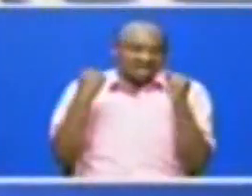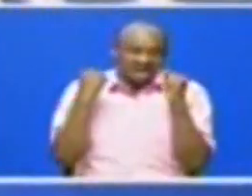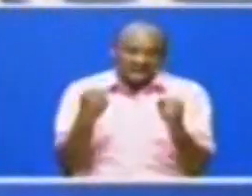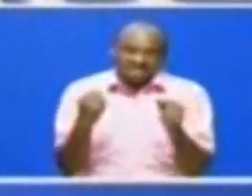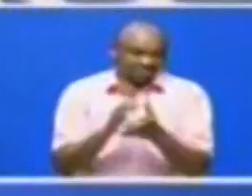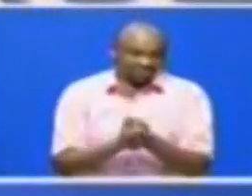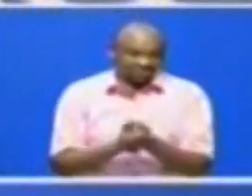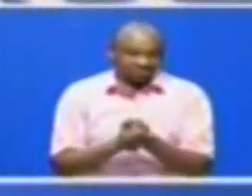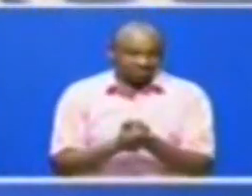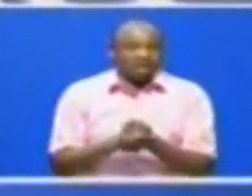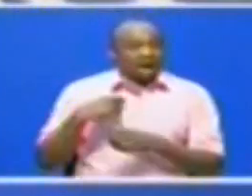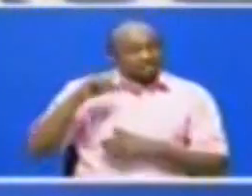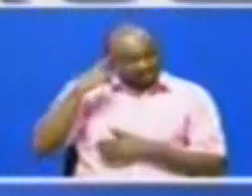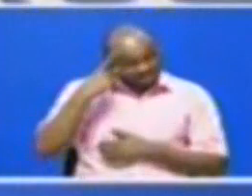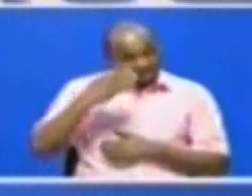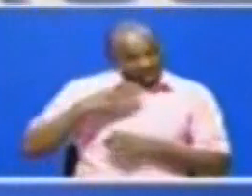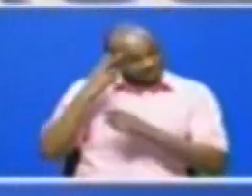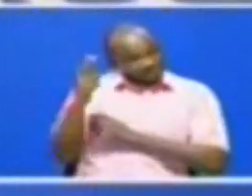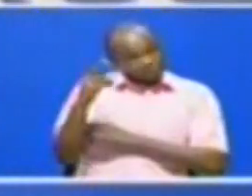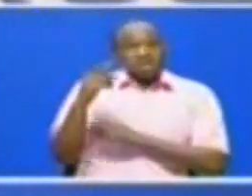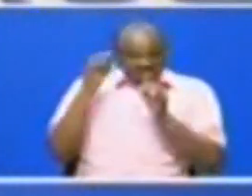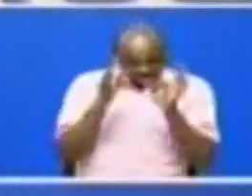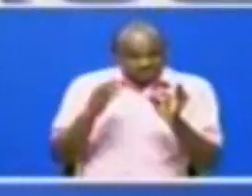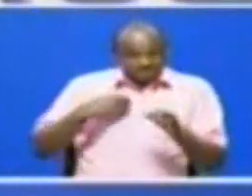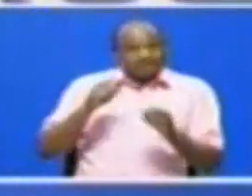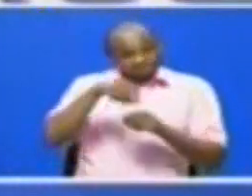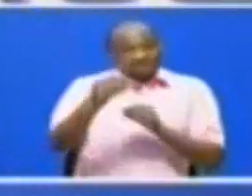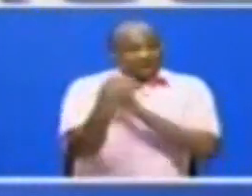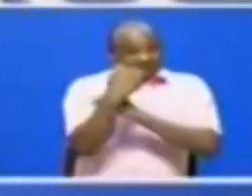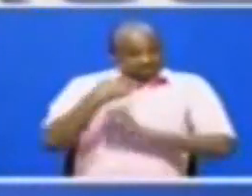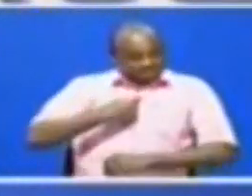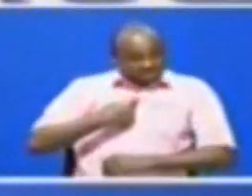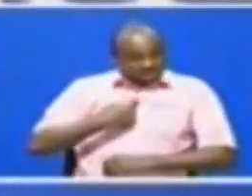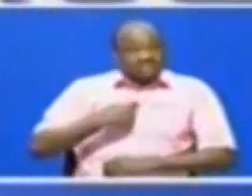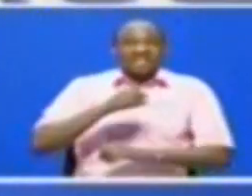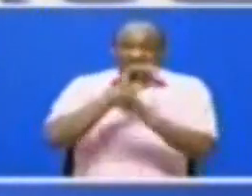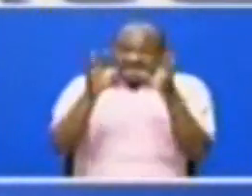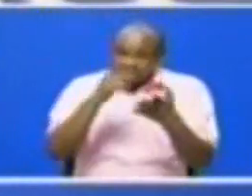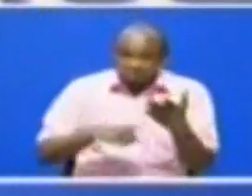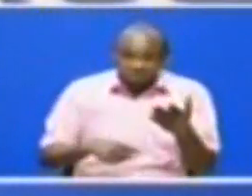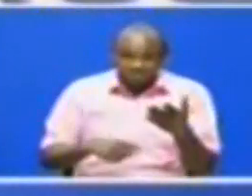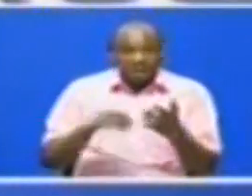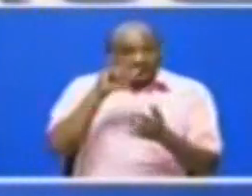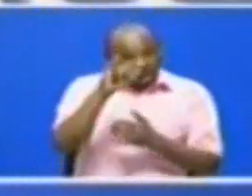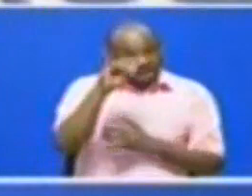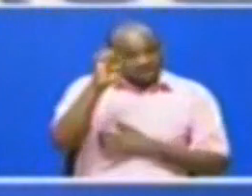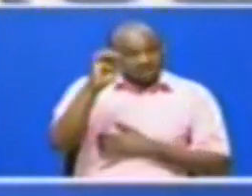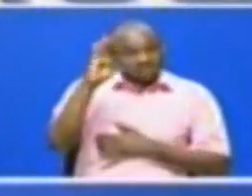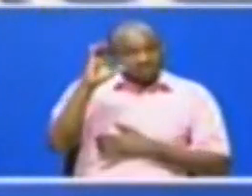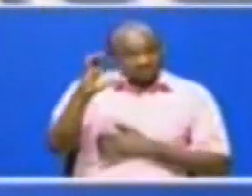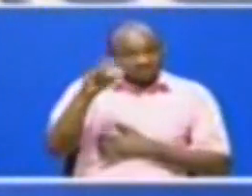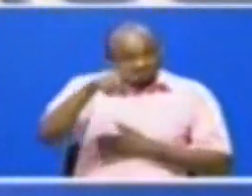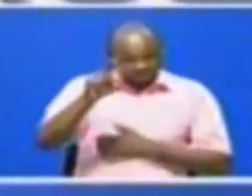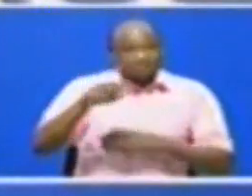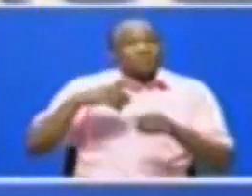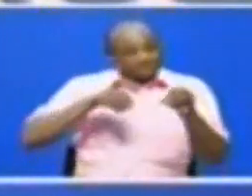next election. I think, in my view, if I was to be asked, it is quite clear that IBC tampered